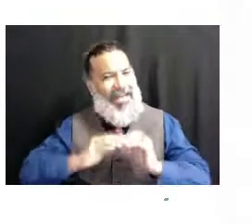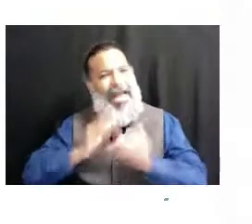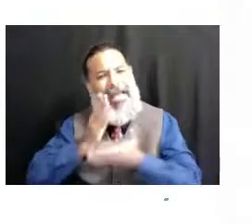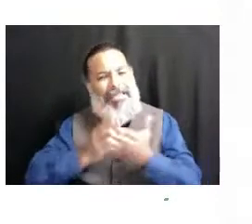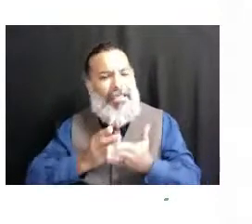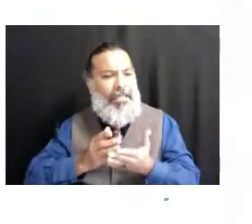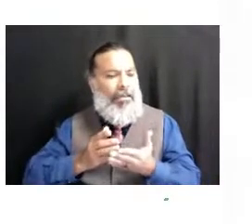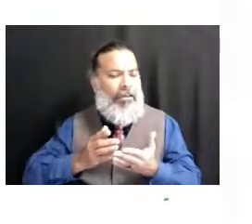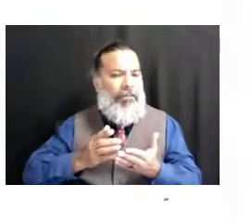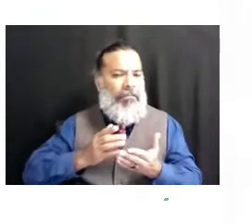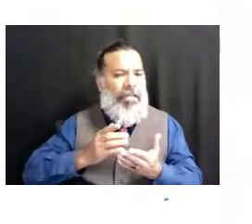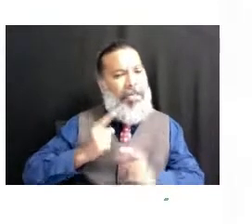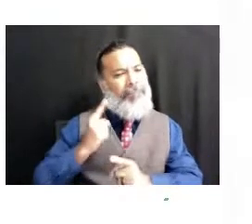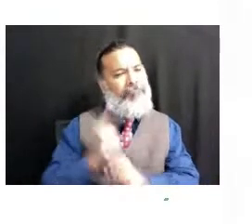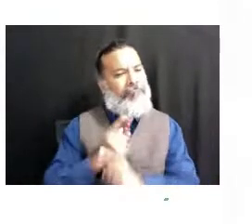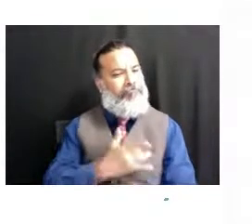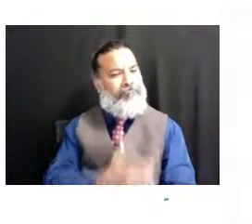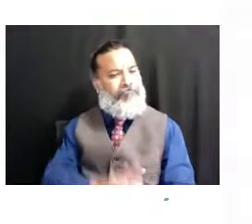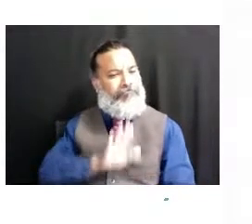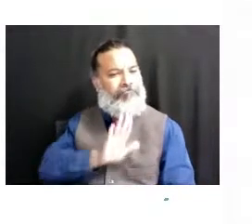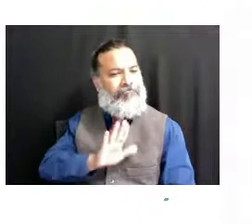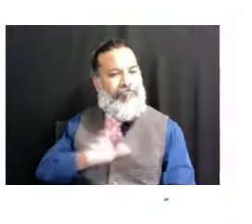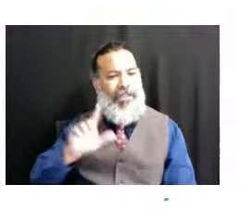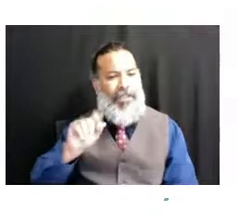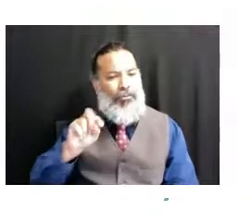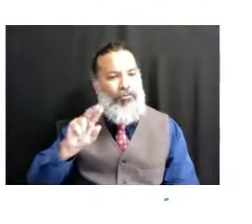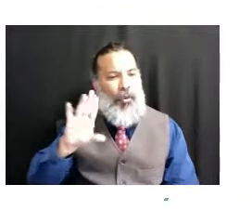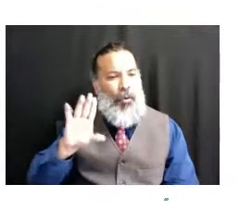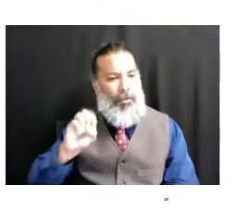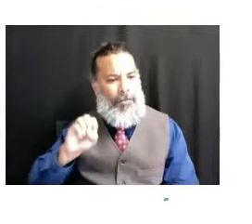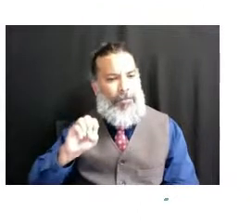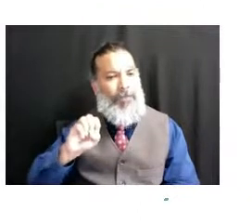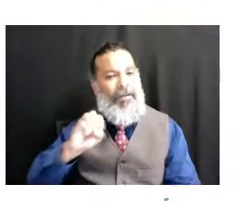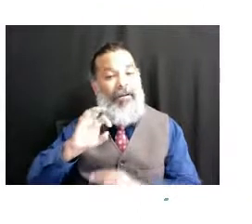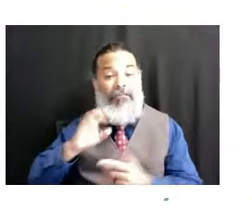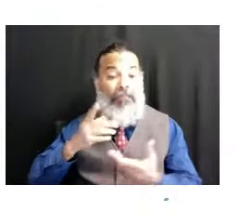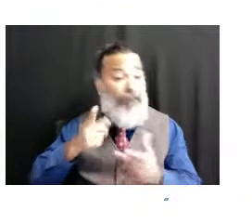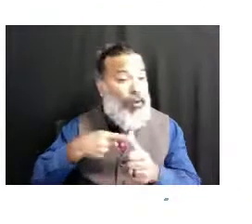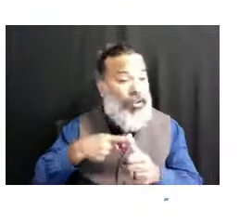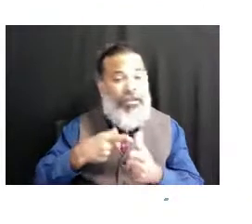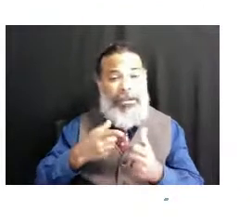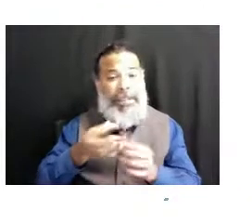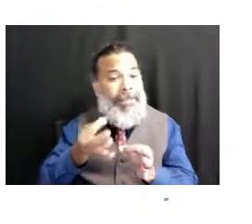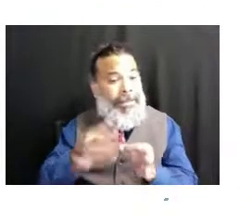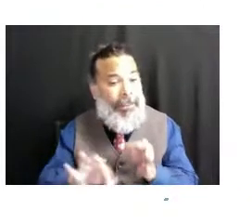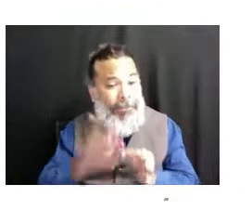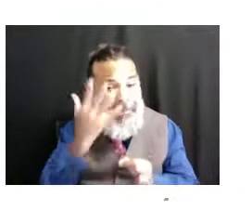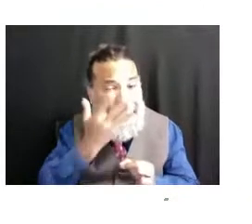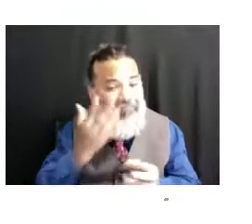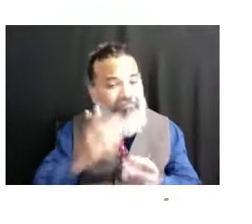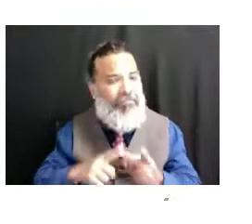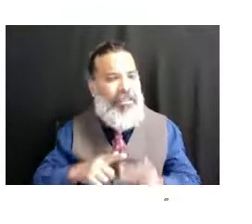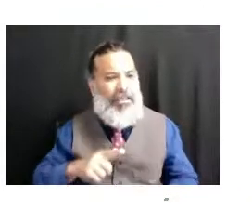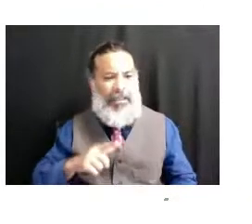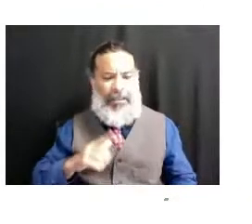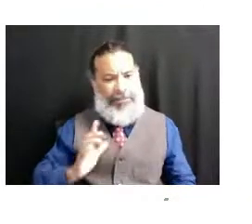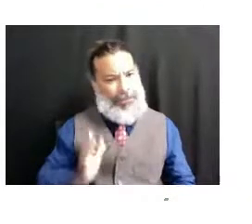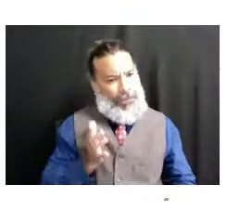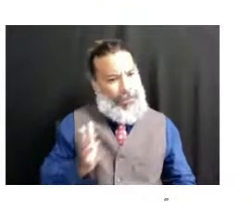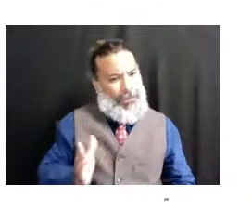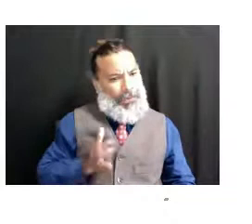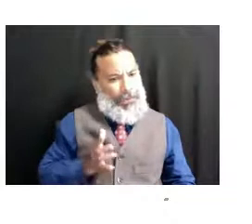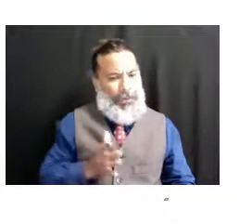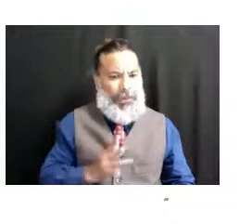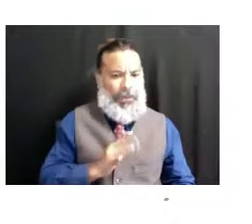classic Latrobian features. It's simple. It's elegant.